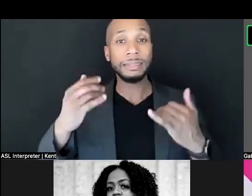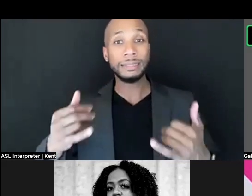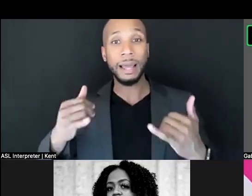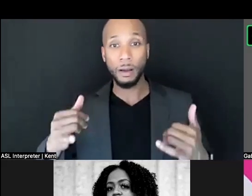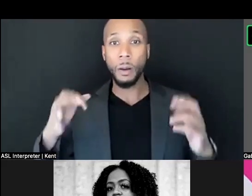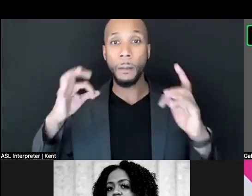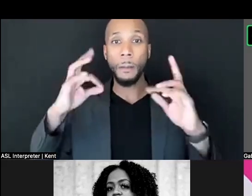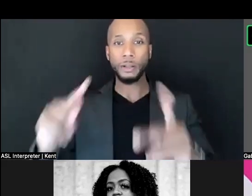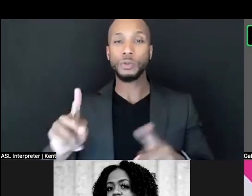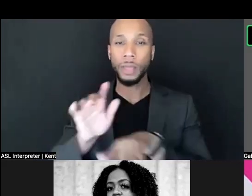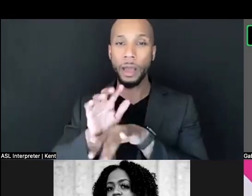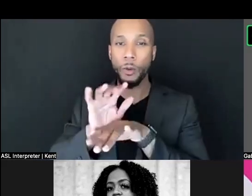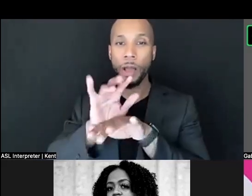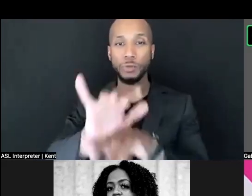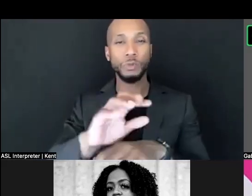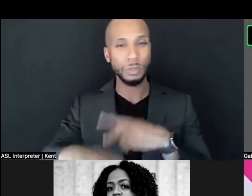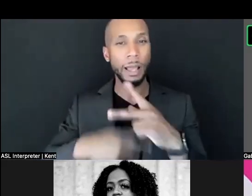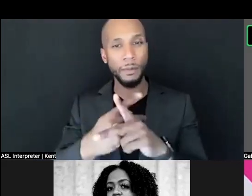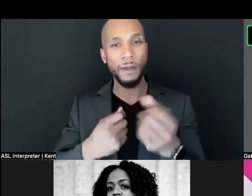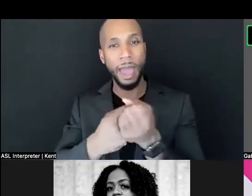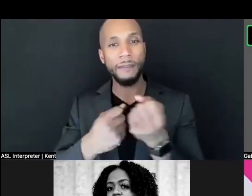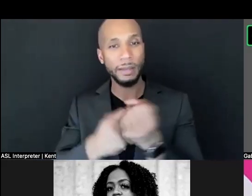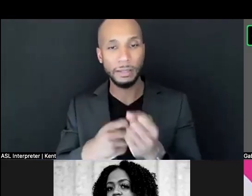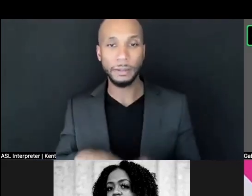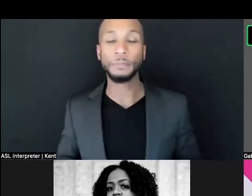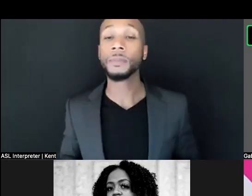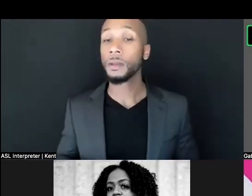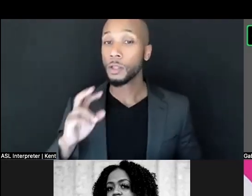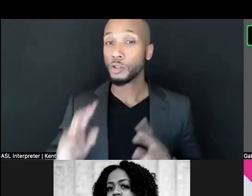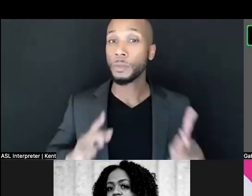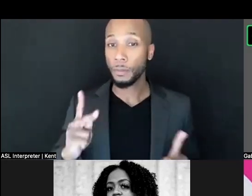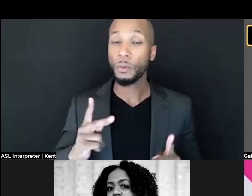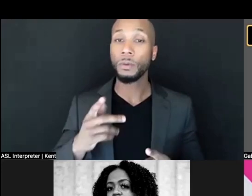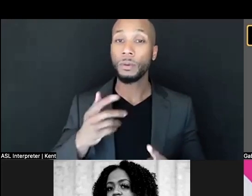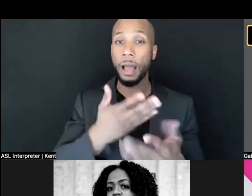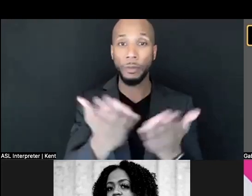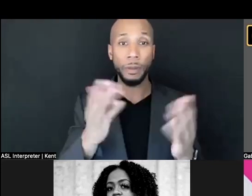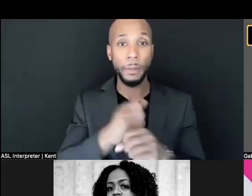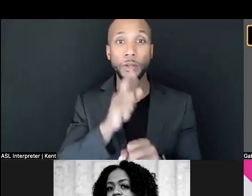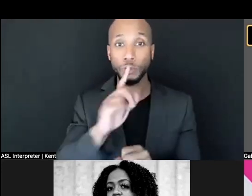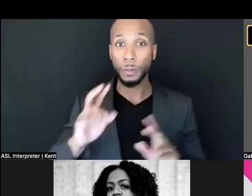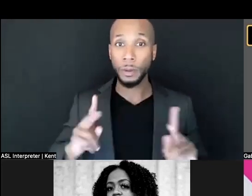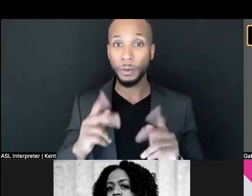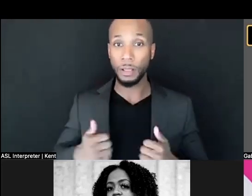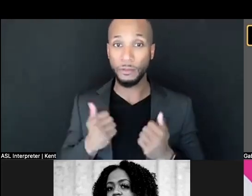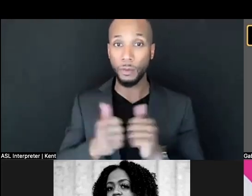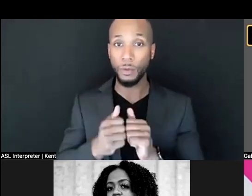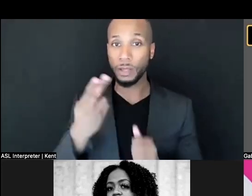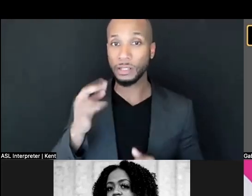that grassroots type advocacy, if you will. There are people who are making sure that other people who are living with HIV